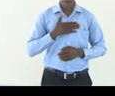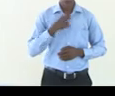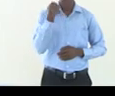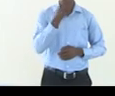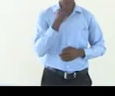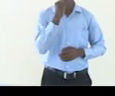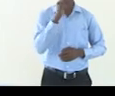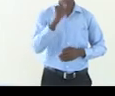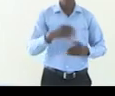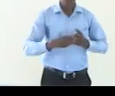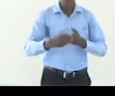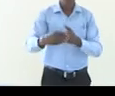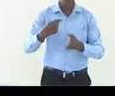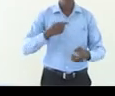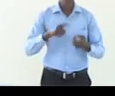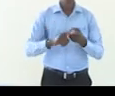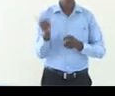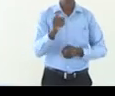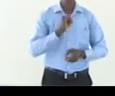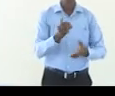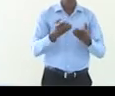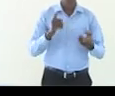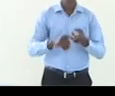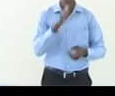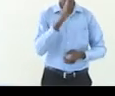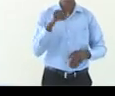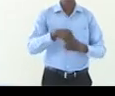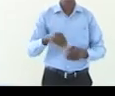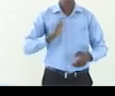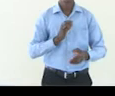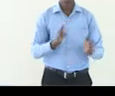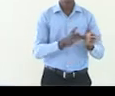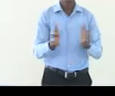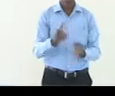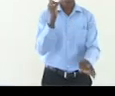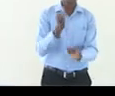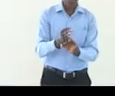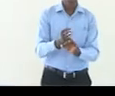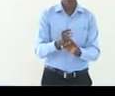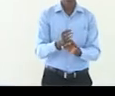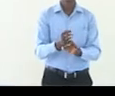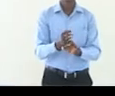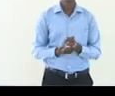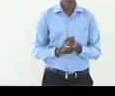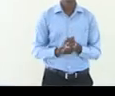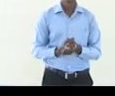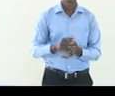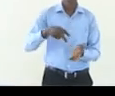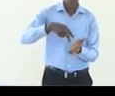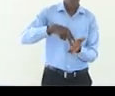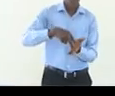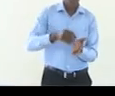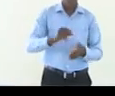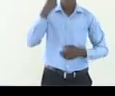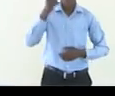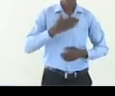who is not leading me to where I want to be in my Christian faith and pursuit. It's not helping you. It's not helping me. So standing for